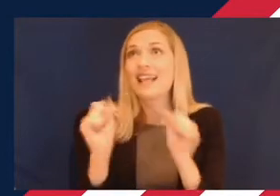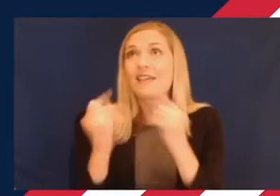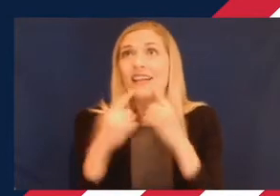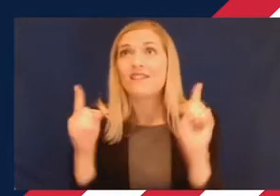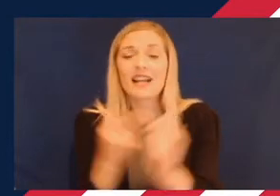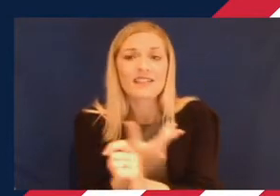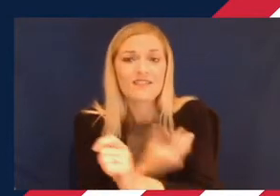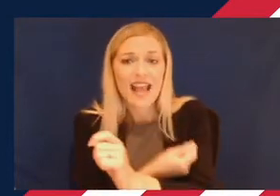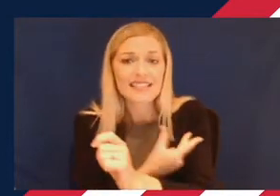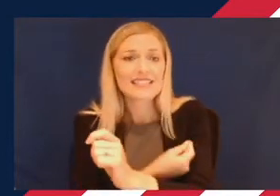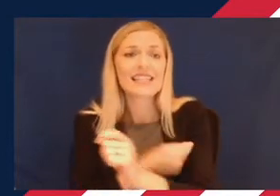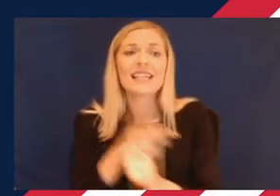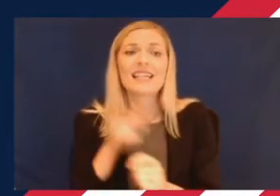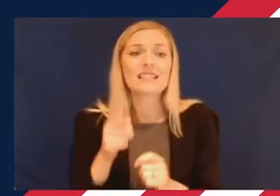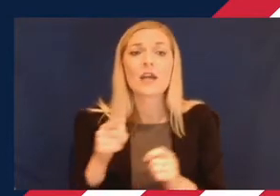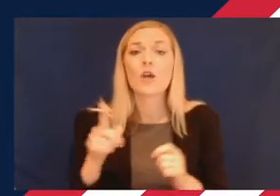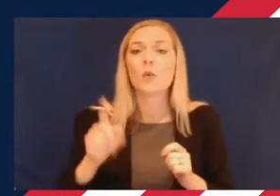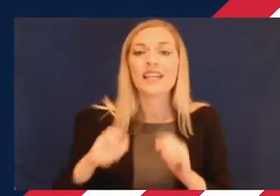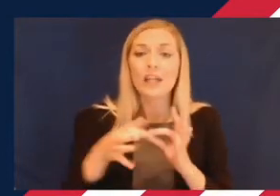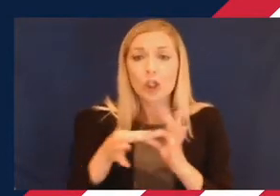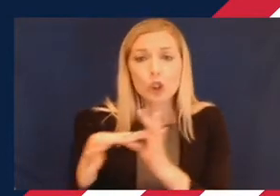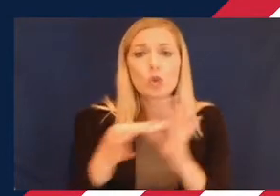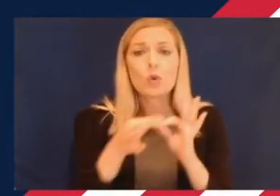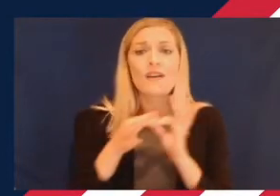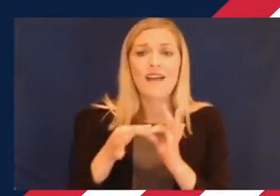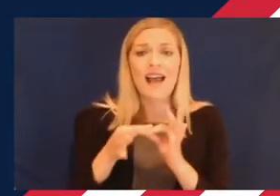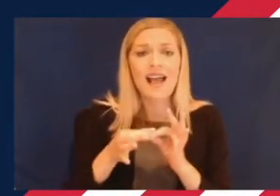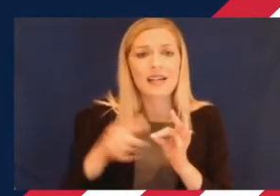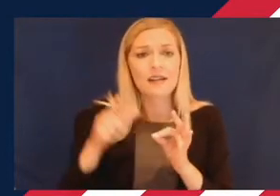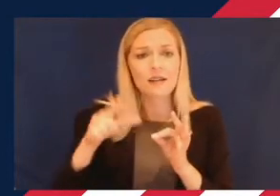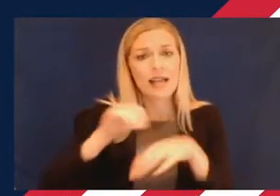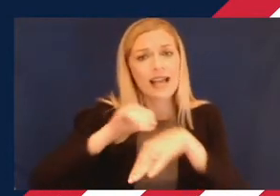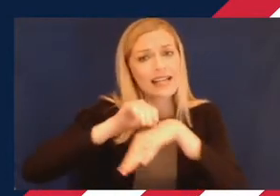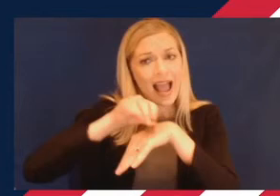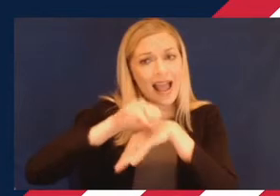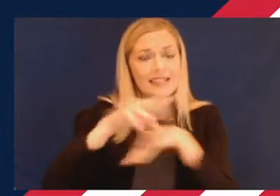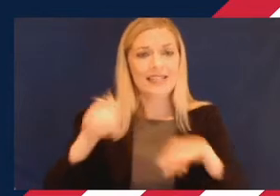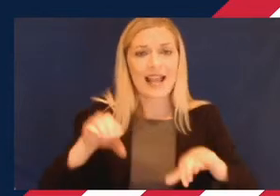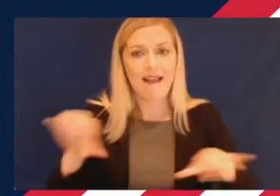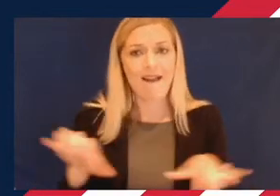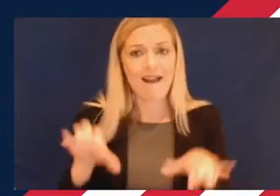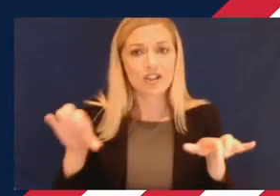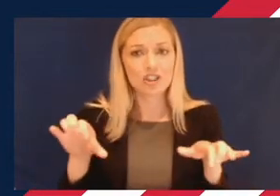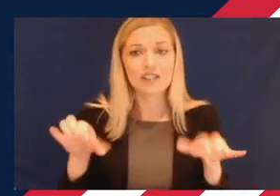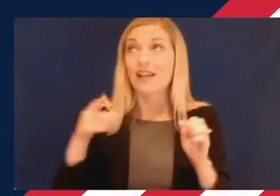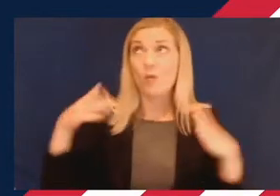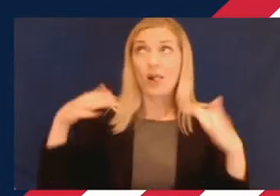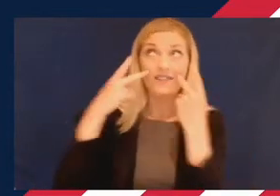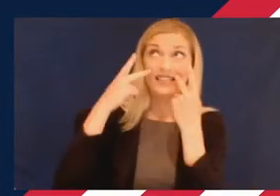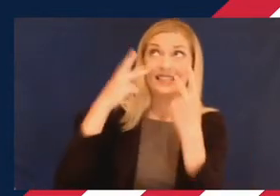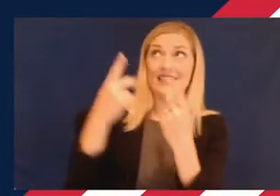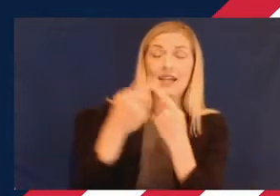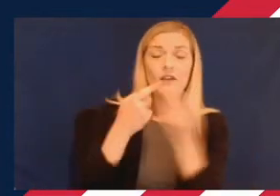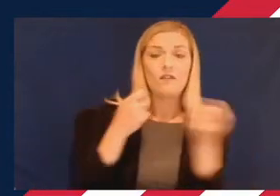pandemic. I think we need unified guidance and action, and that's something that we haven't seen coming out of the administration. Operational